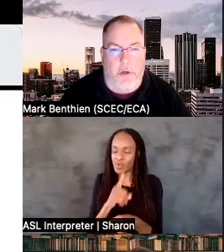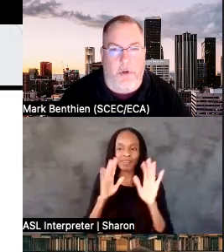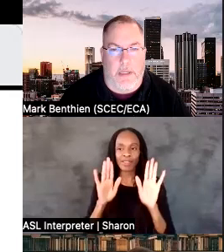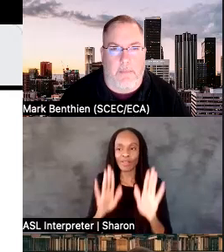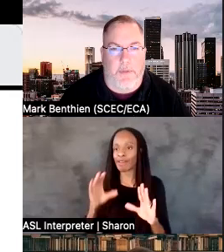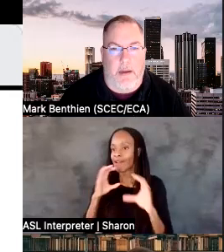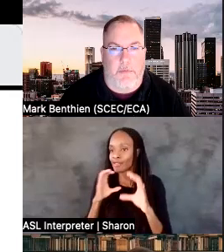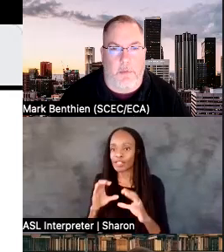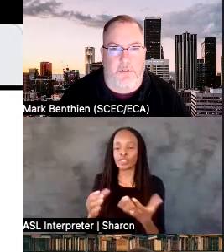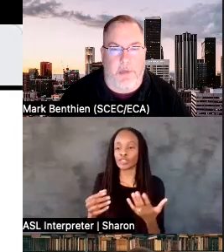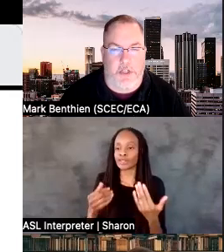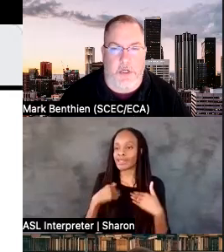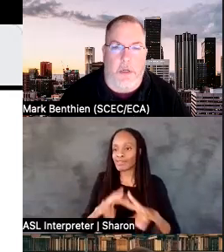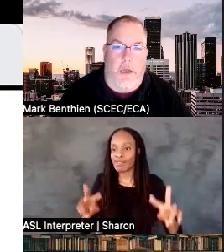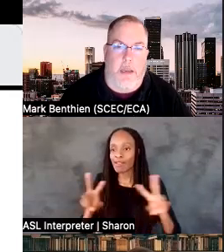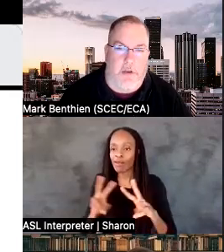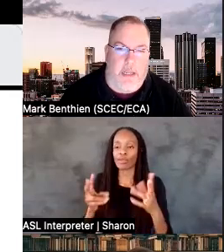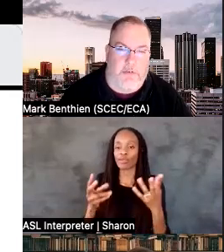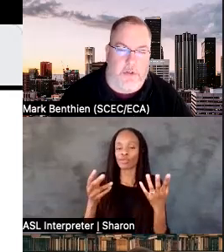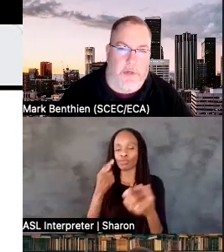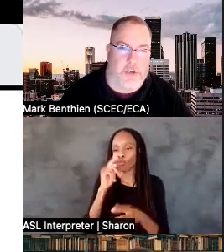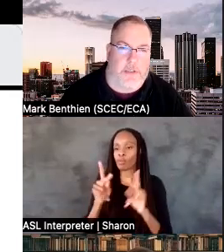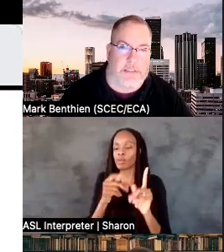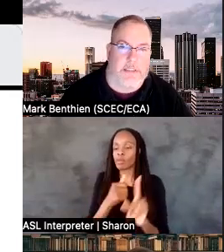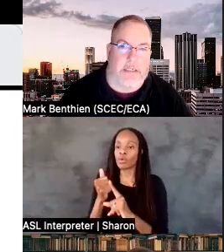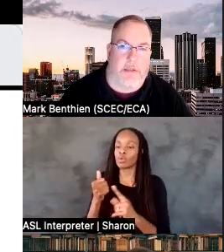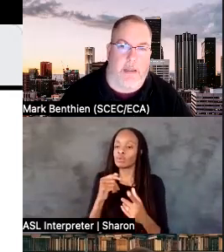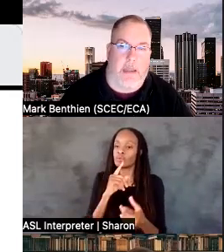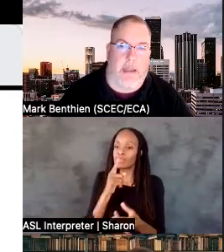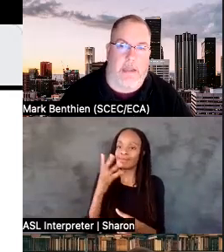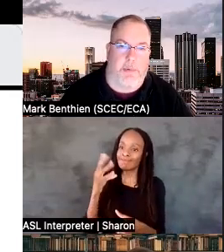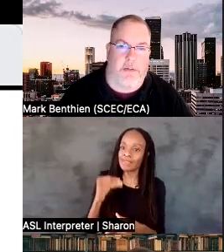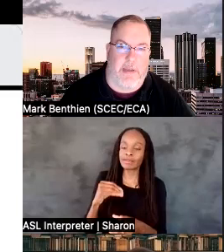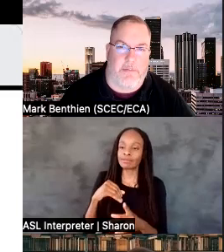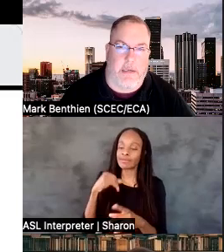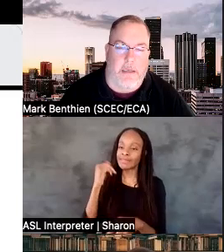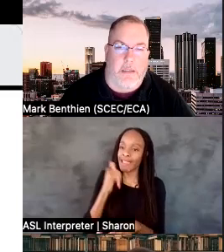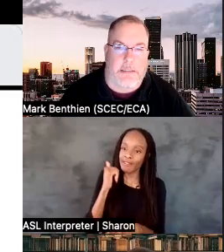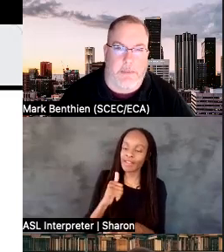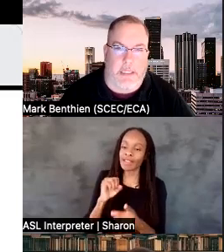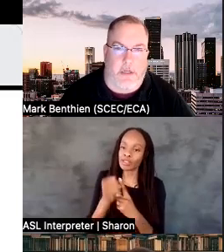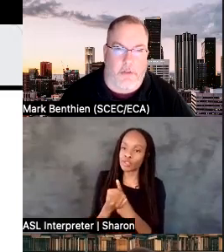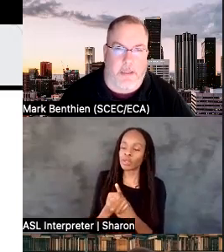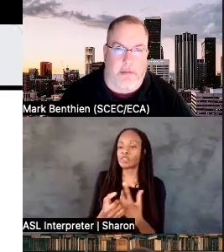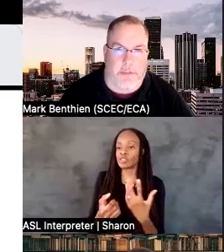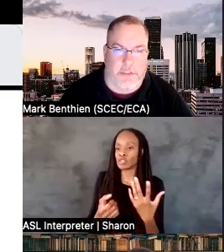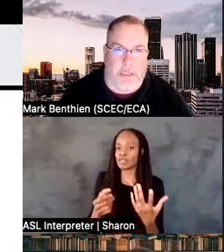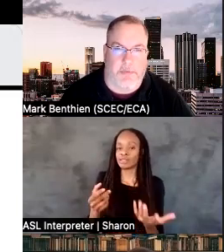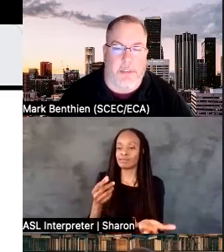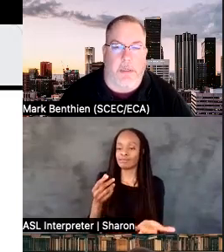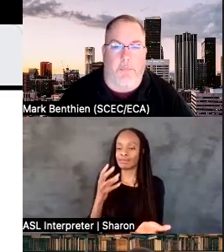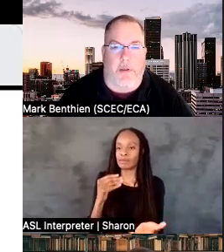are really deal with so much everyday situations, that the aspect of having something like an earthquake that